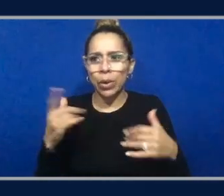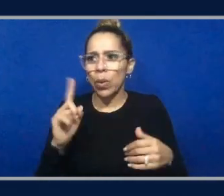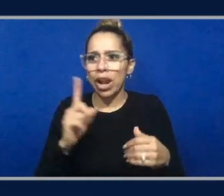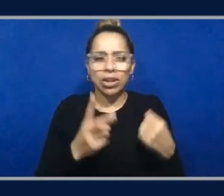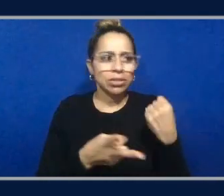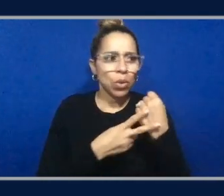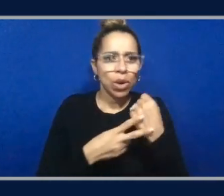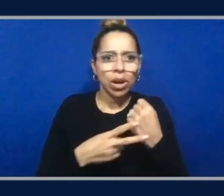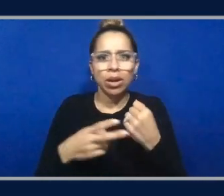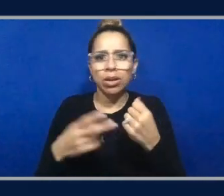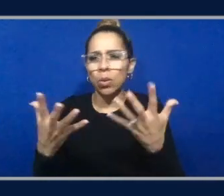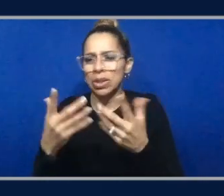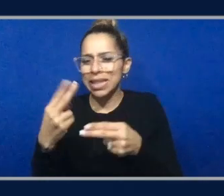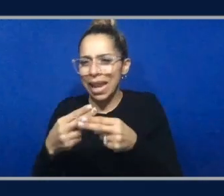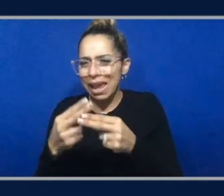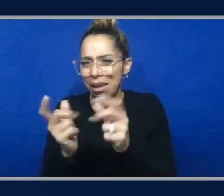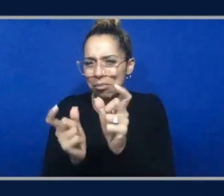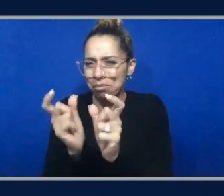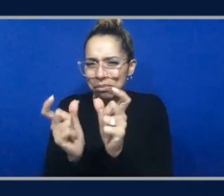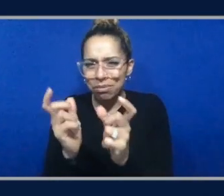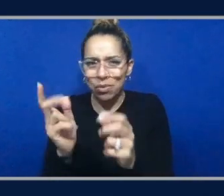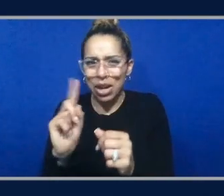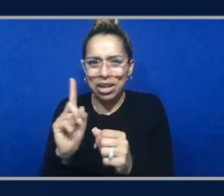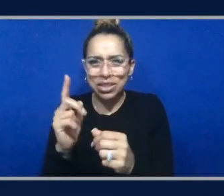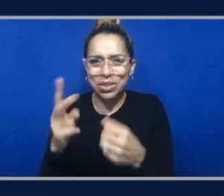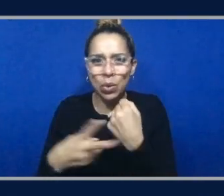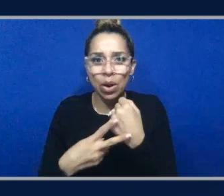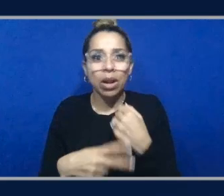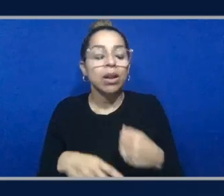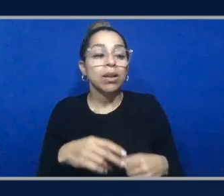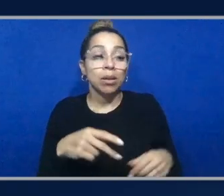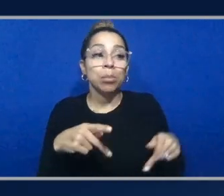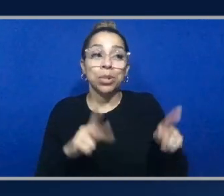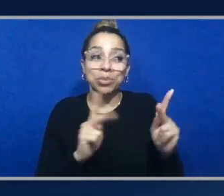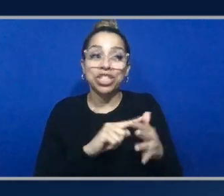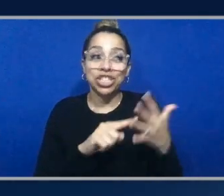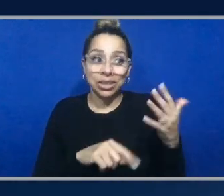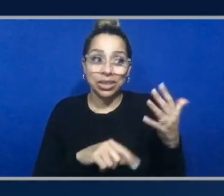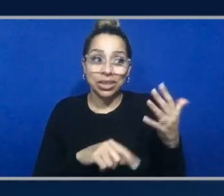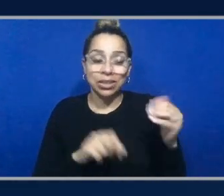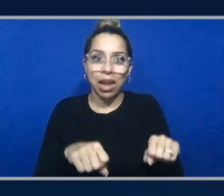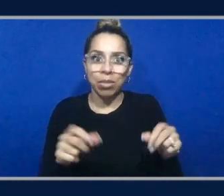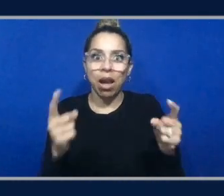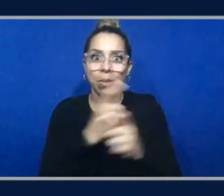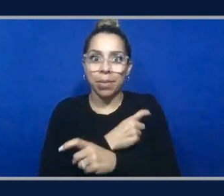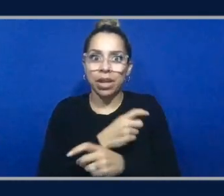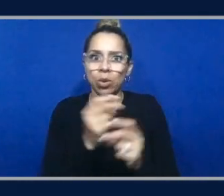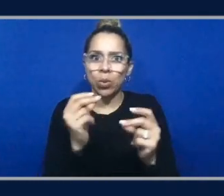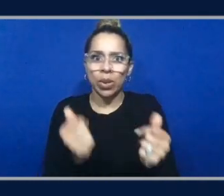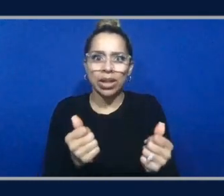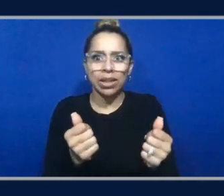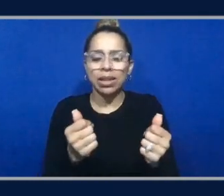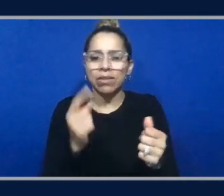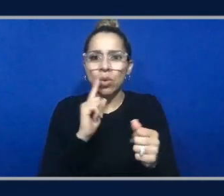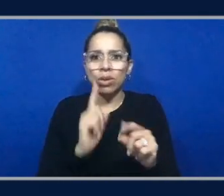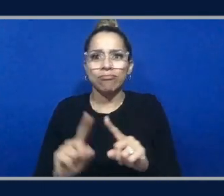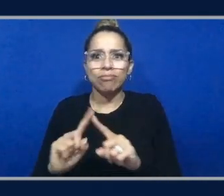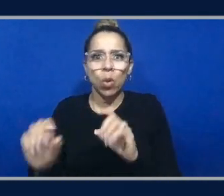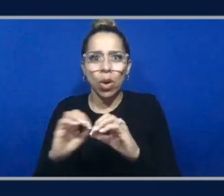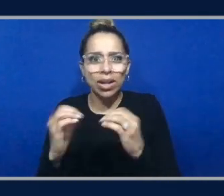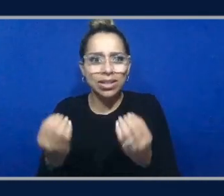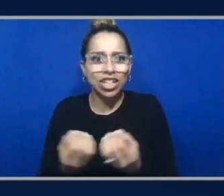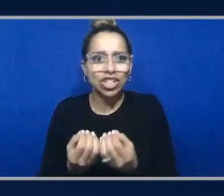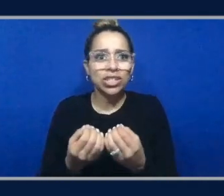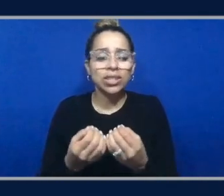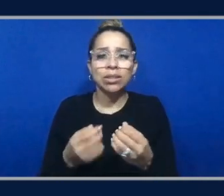it is like, absolutely. Stored. Permissions can get complicated pretty quickly, especially at scale and as organizations and projects are growing. Everyone who's in the